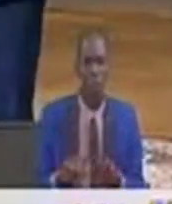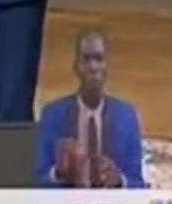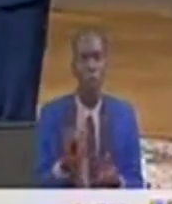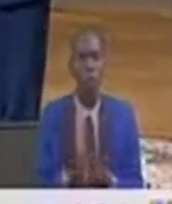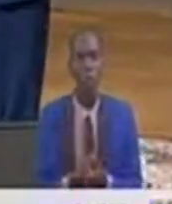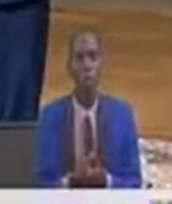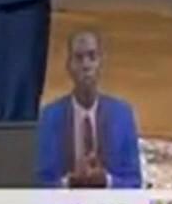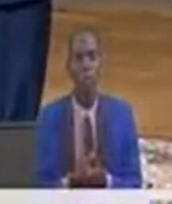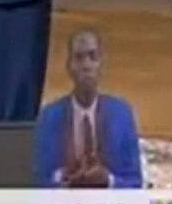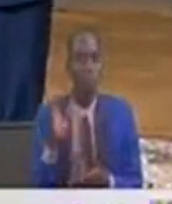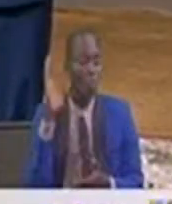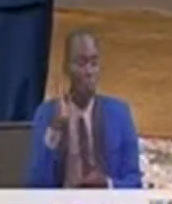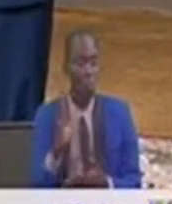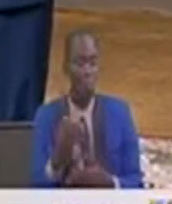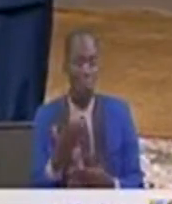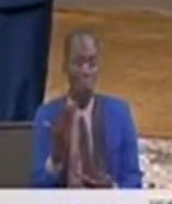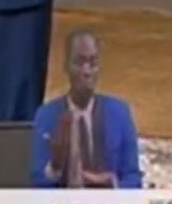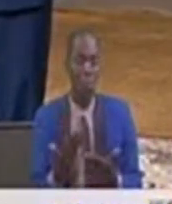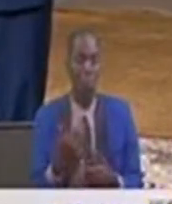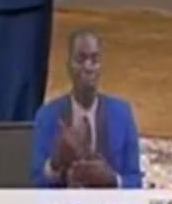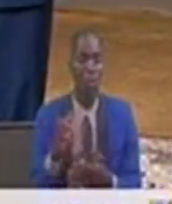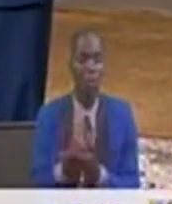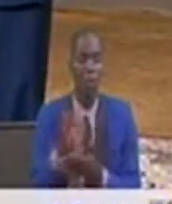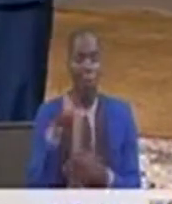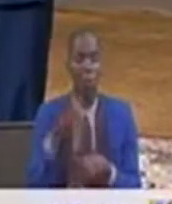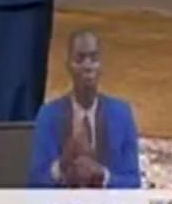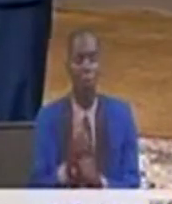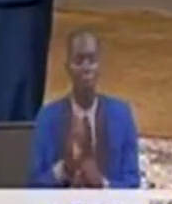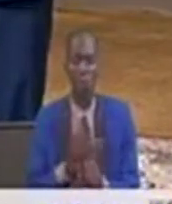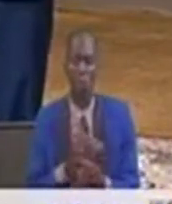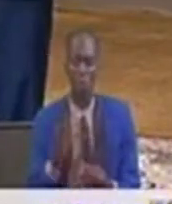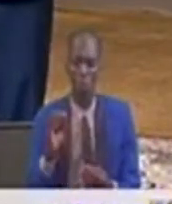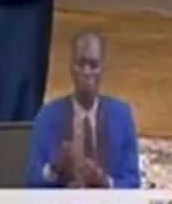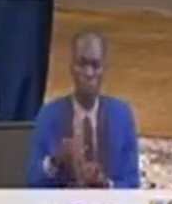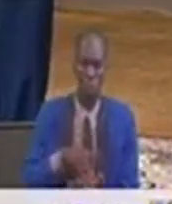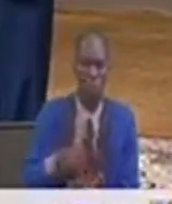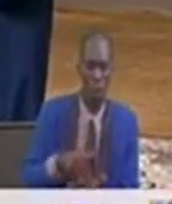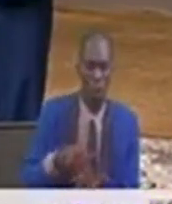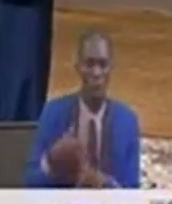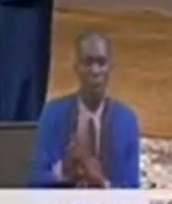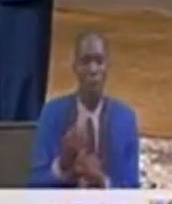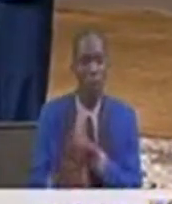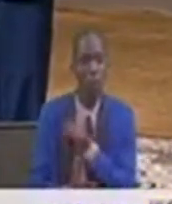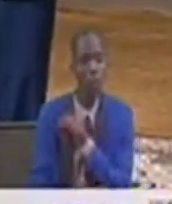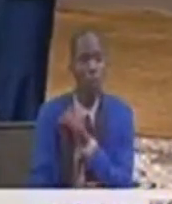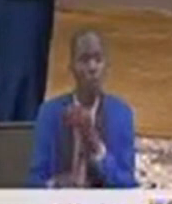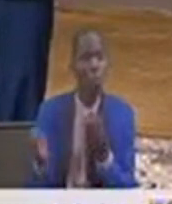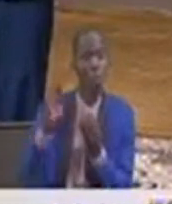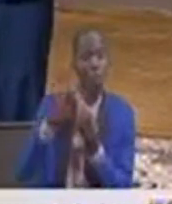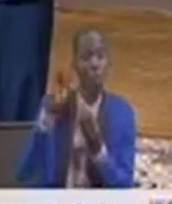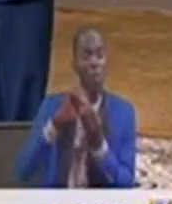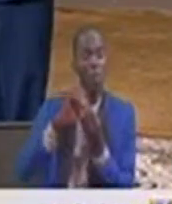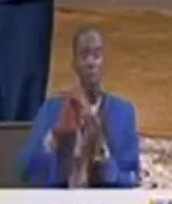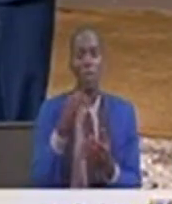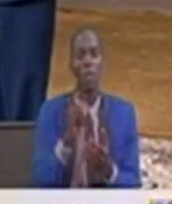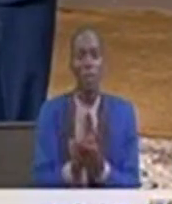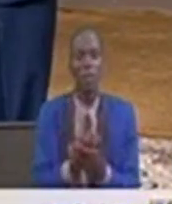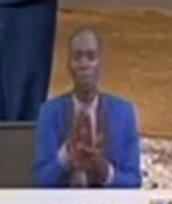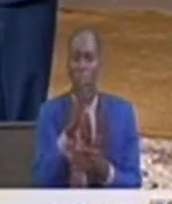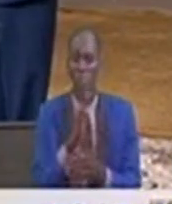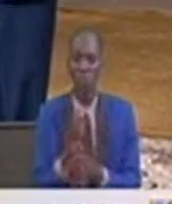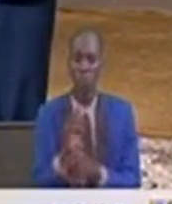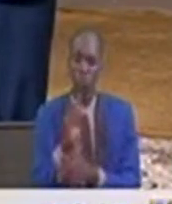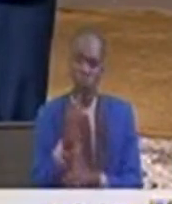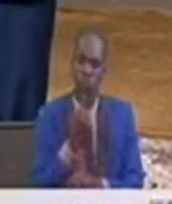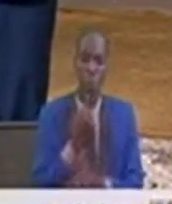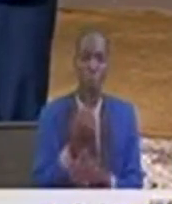us weaker, will make this temptation stronger. It says, diligently, lest any man